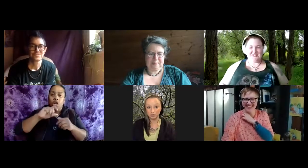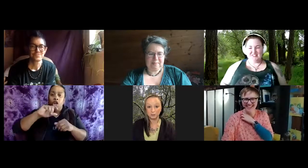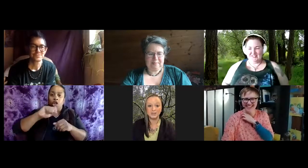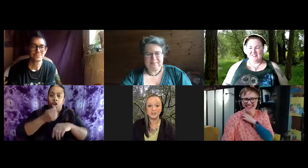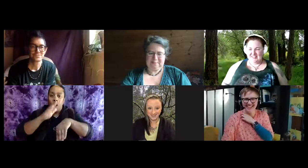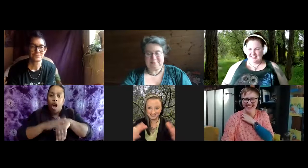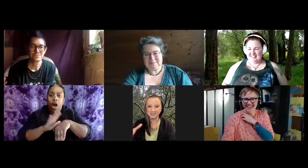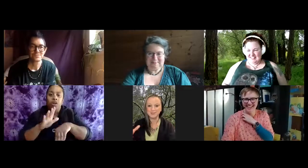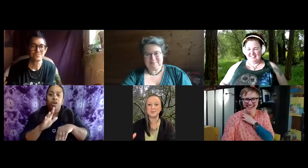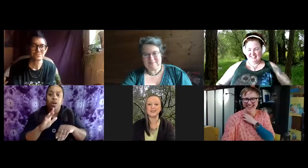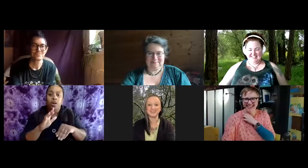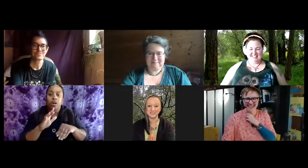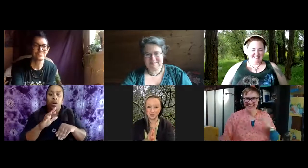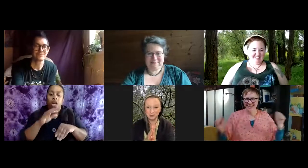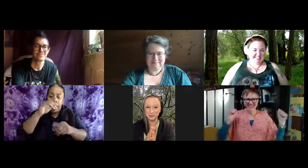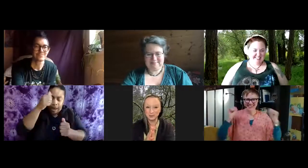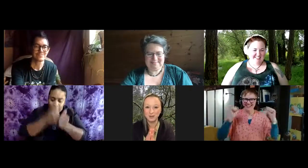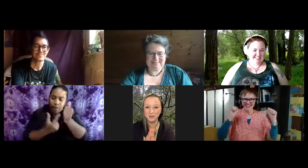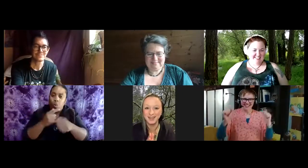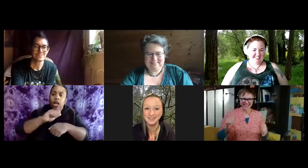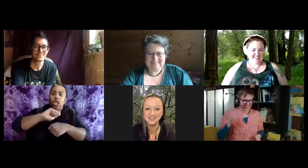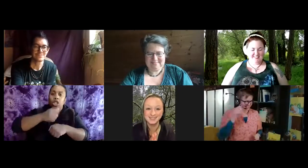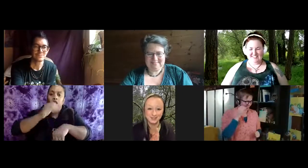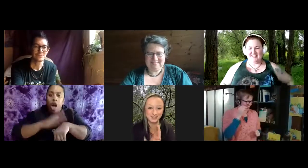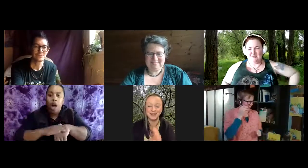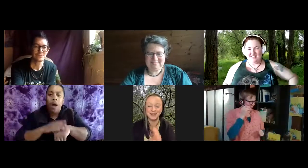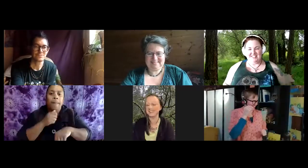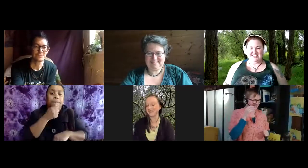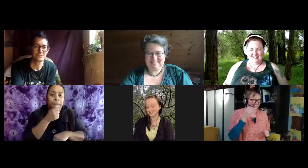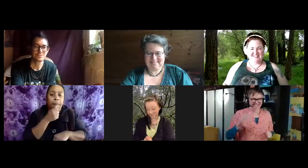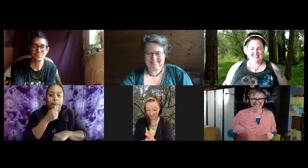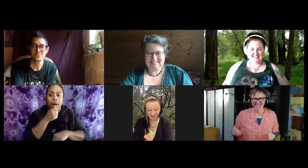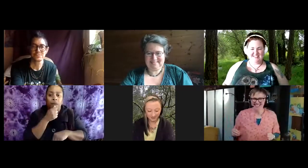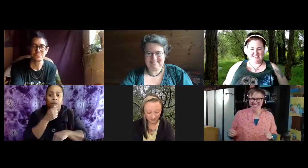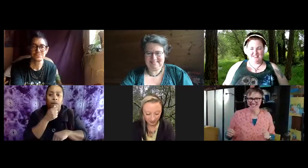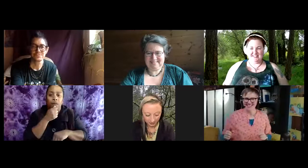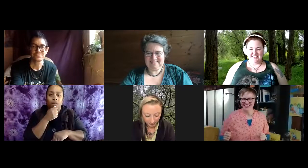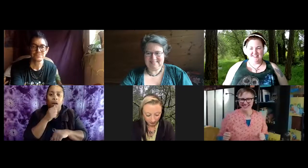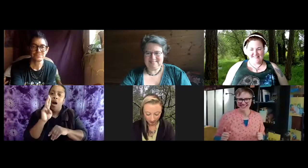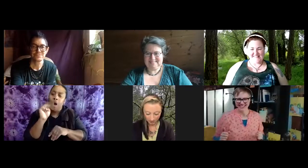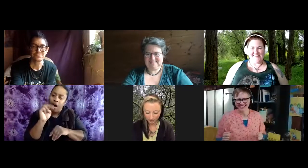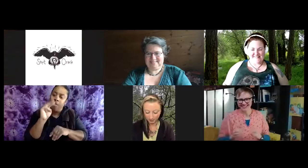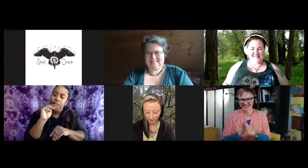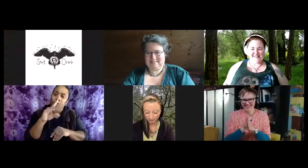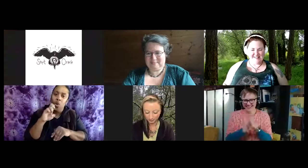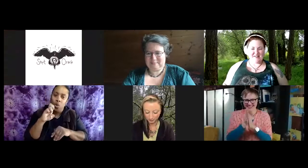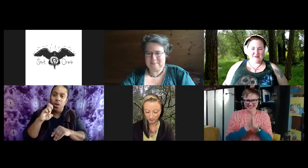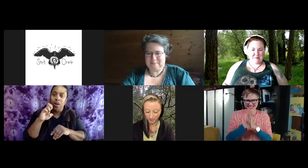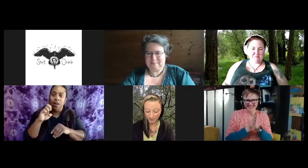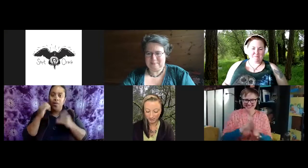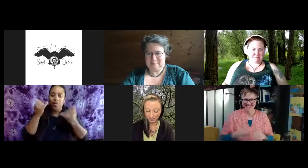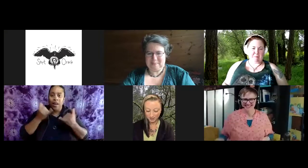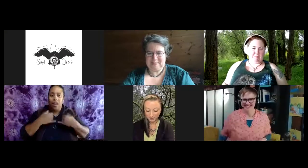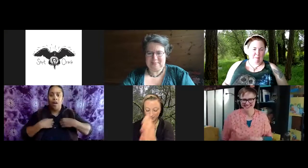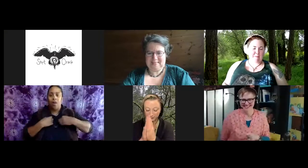want to, yes, everybody, let's unmute Oh, our yeah. mics, everyone. I'm in there. Okay. This is it. Let's Do it. call it in. Heck yeah.